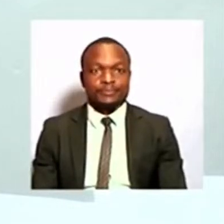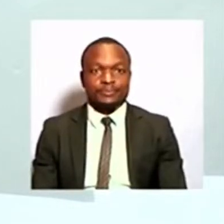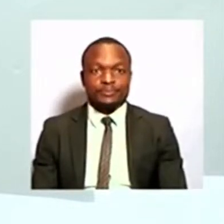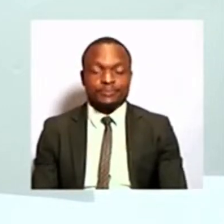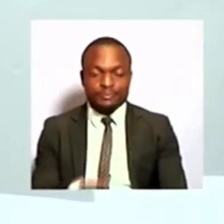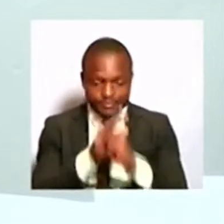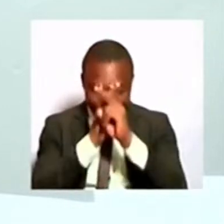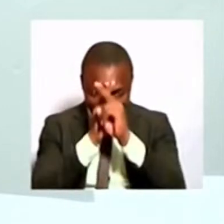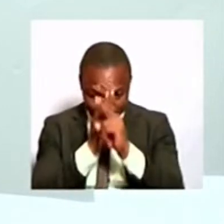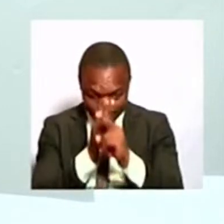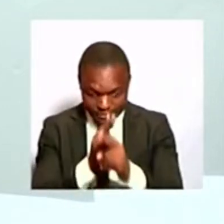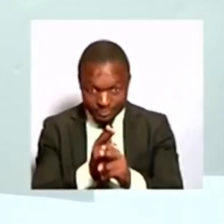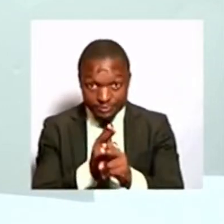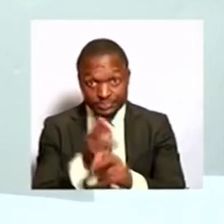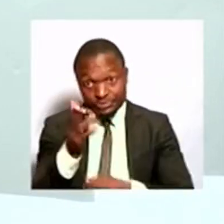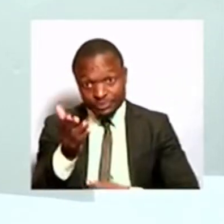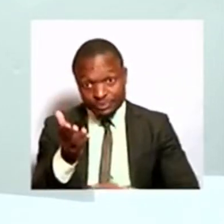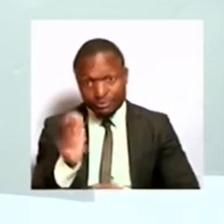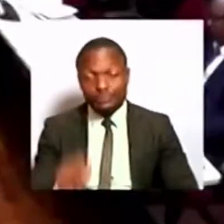Honorable Singombe.